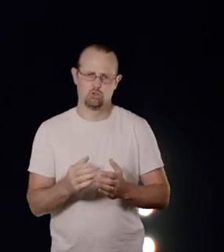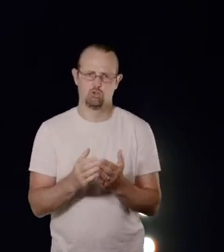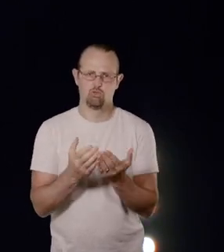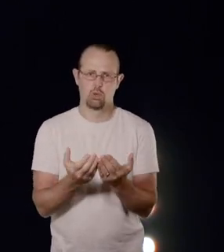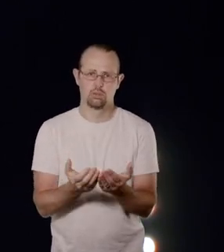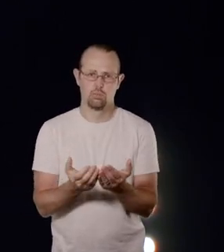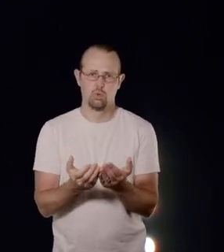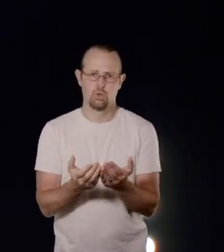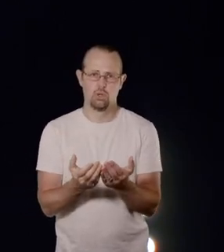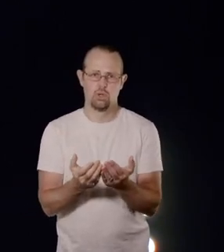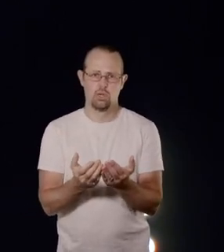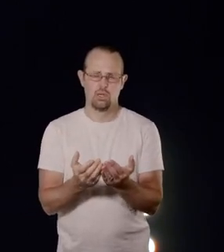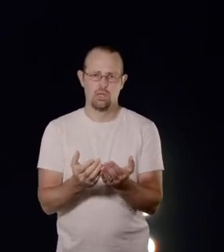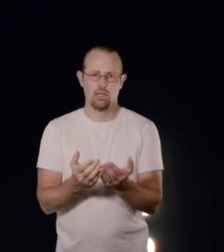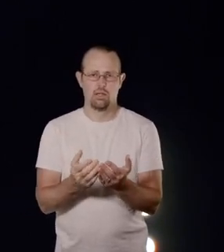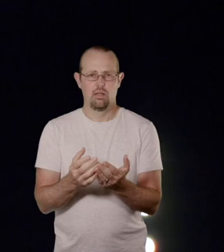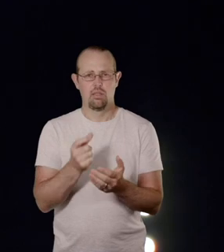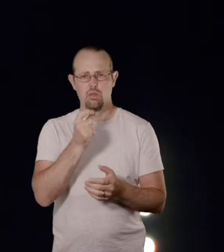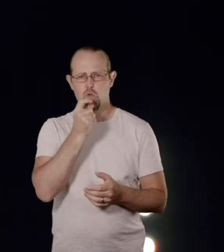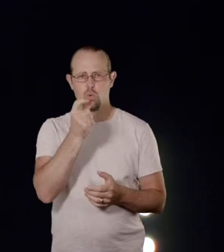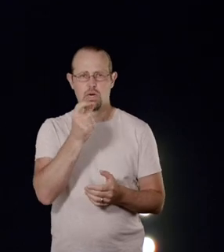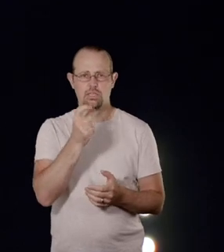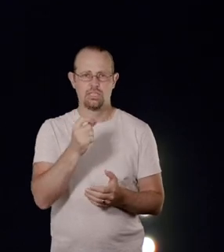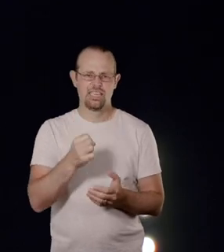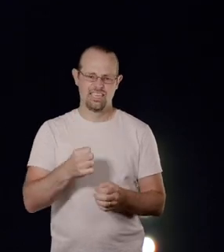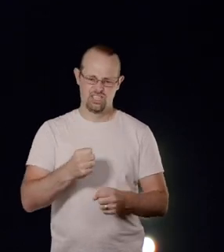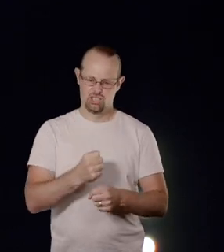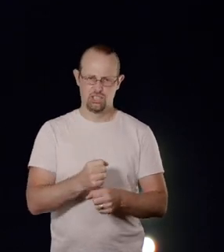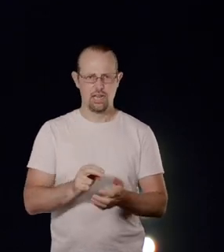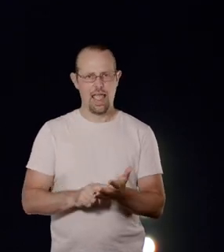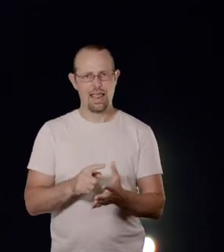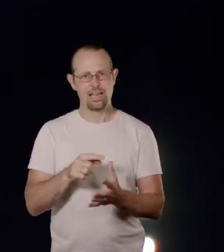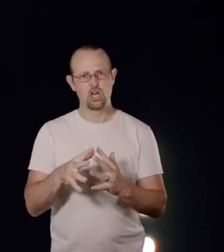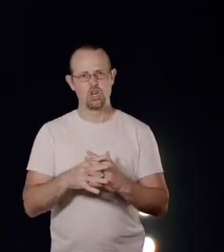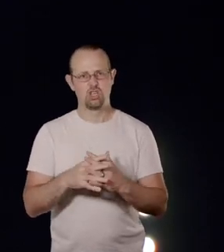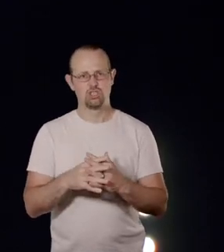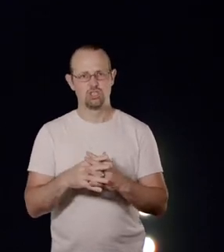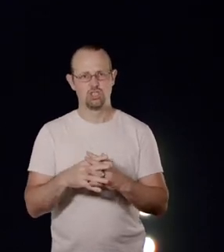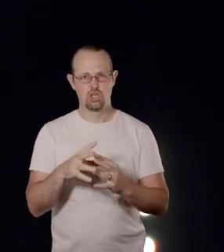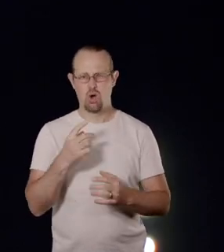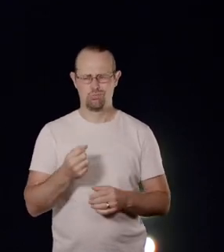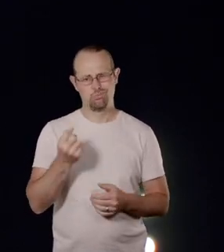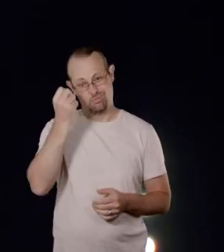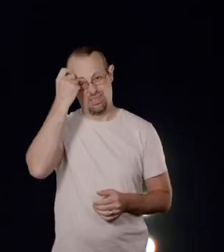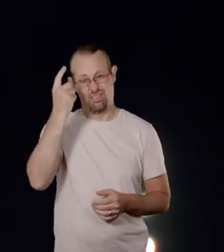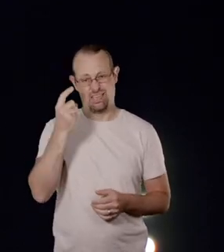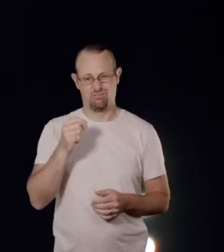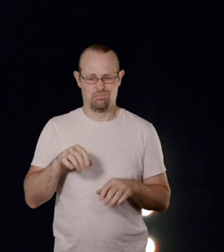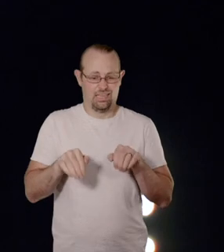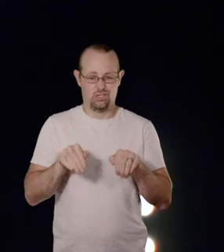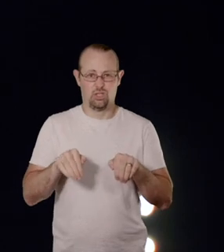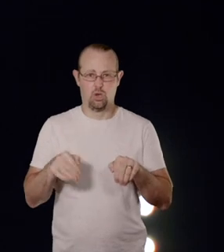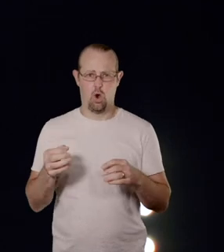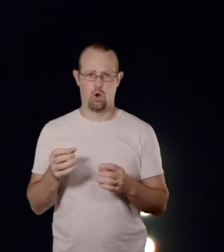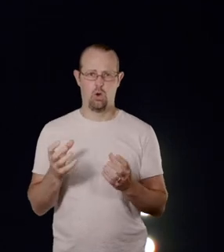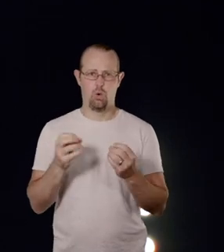you find the word "nawa," G-N-A-W, and that's a word that we would think of regarding a dog with a bone.